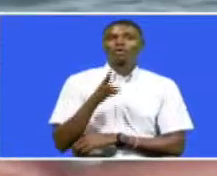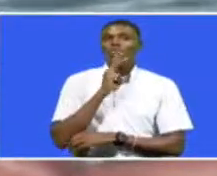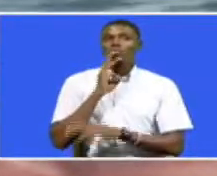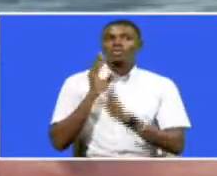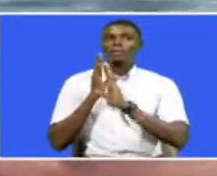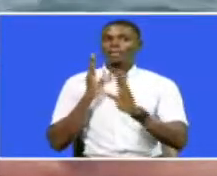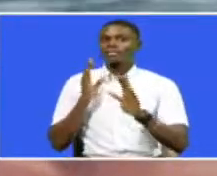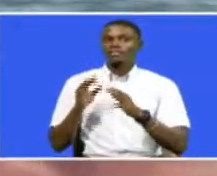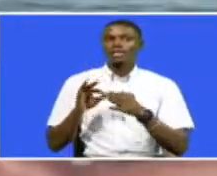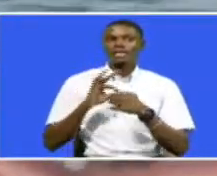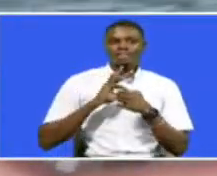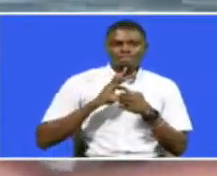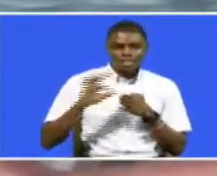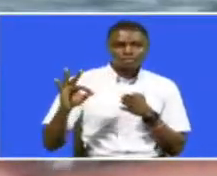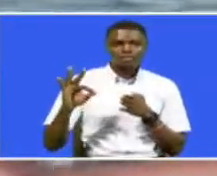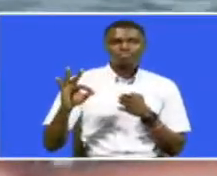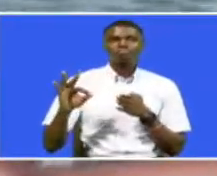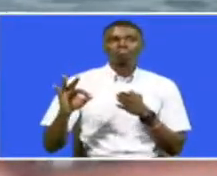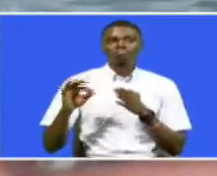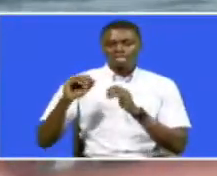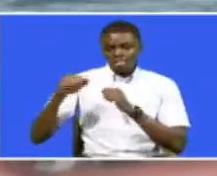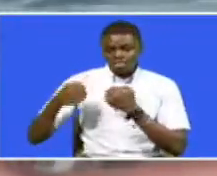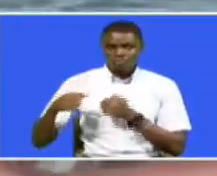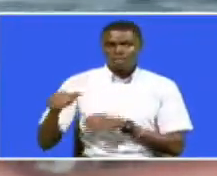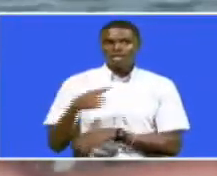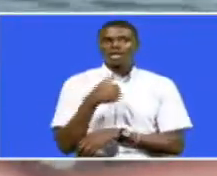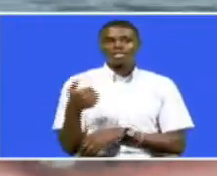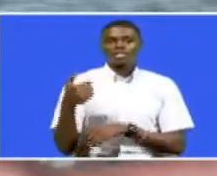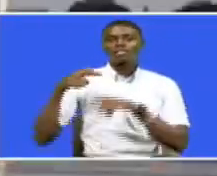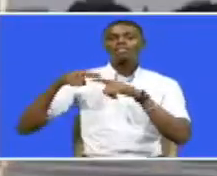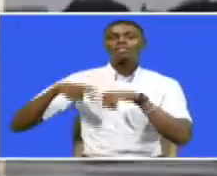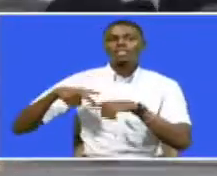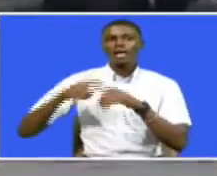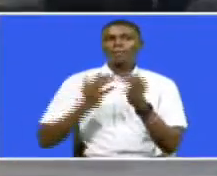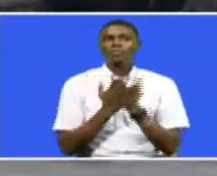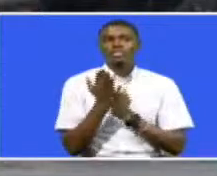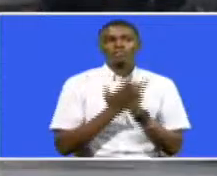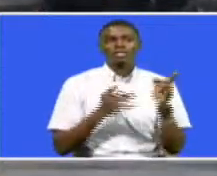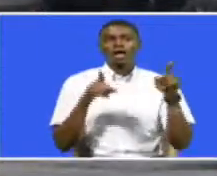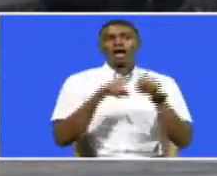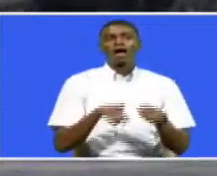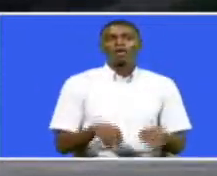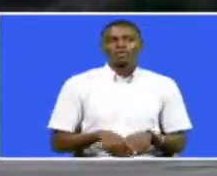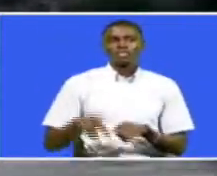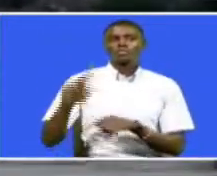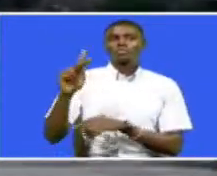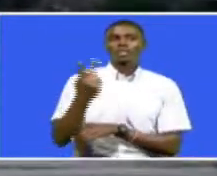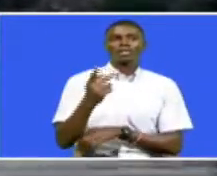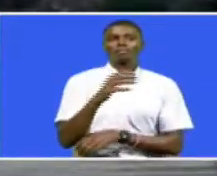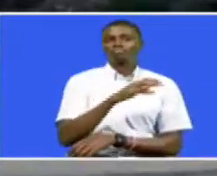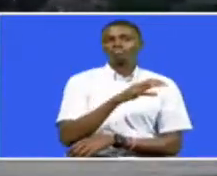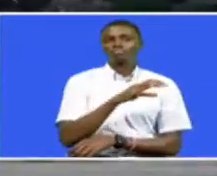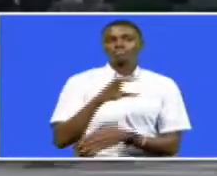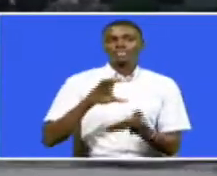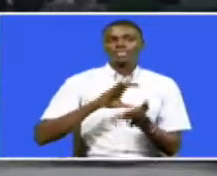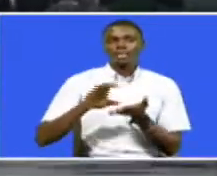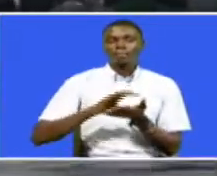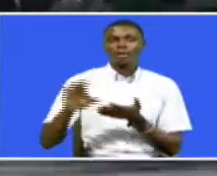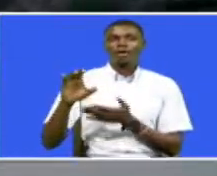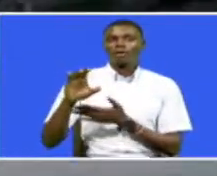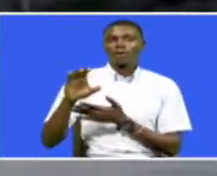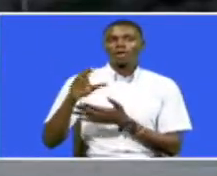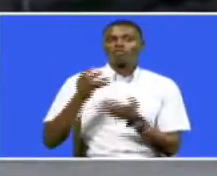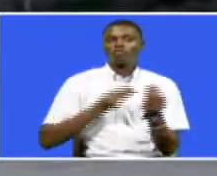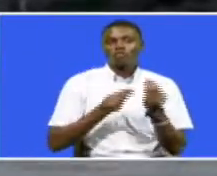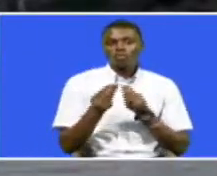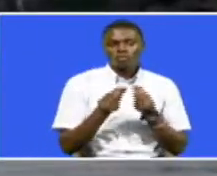are fast, they're safe. The other thing, it's a reliable service. According to Kenya National Chambers of Commerce Kisumu branch